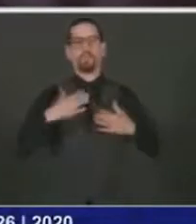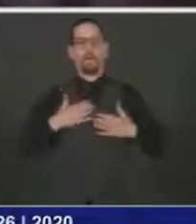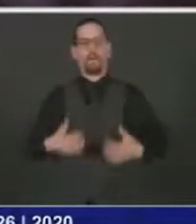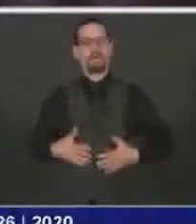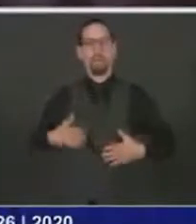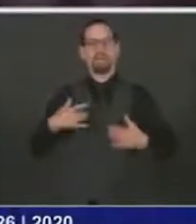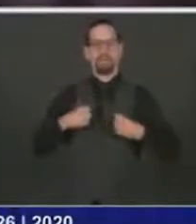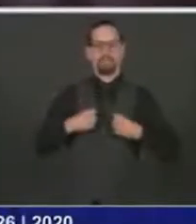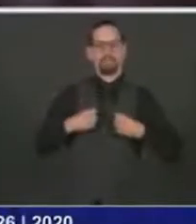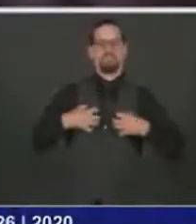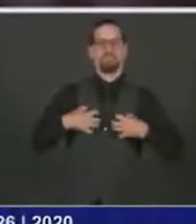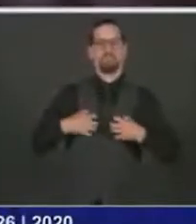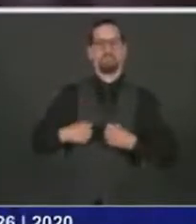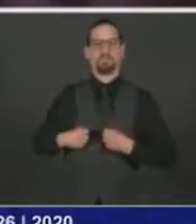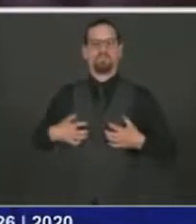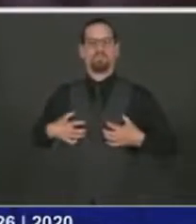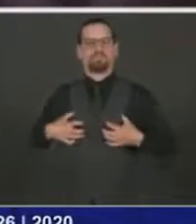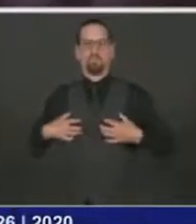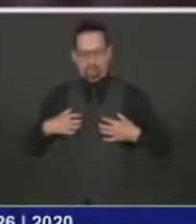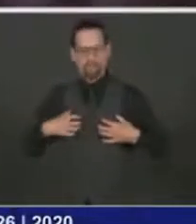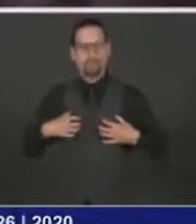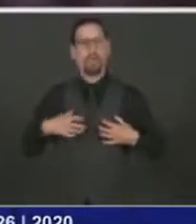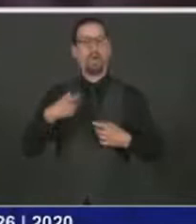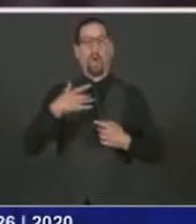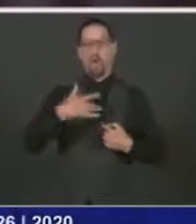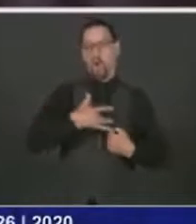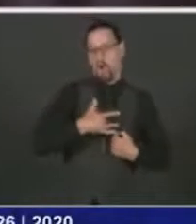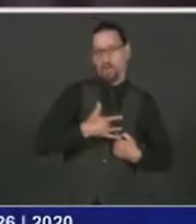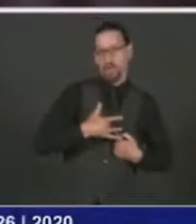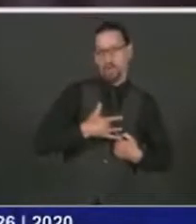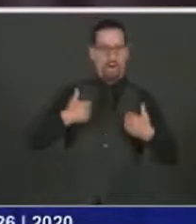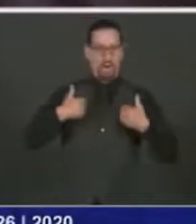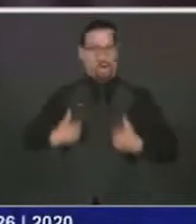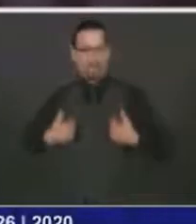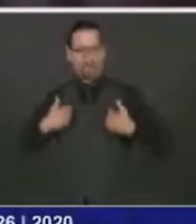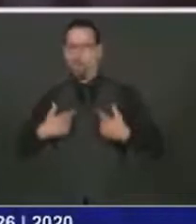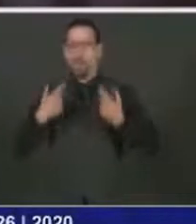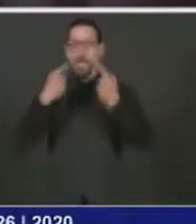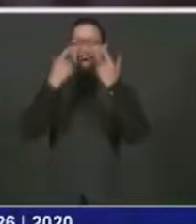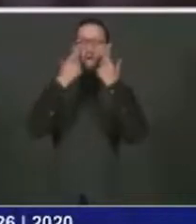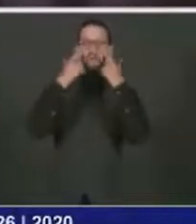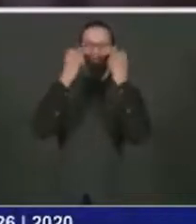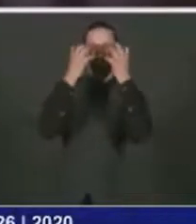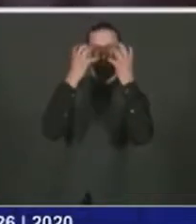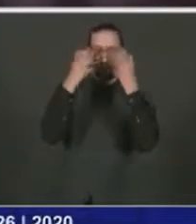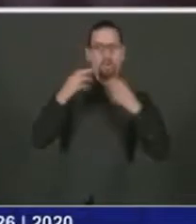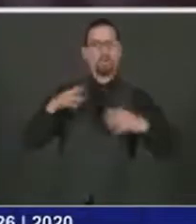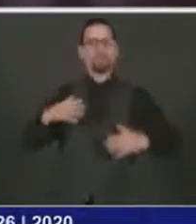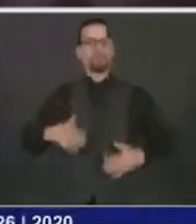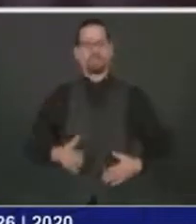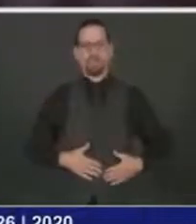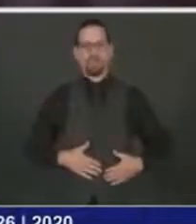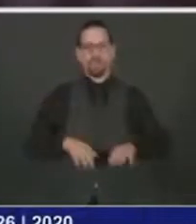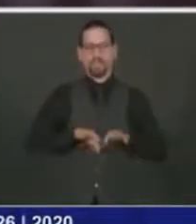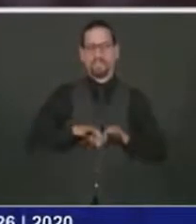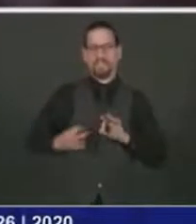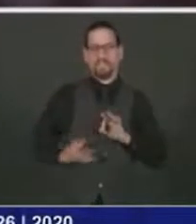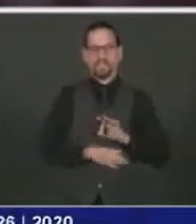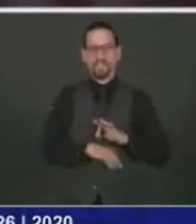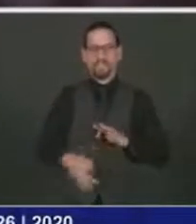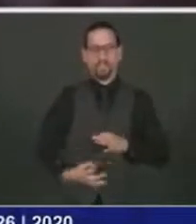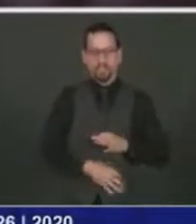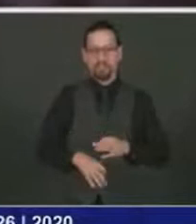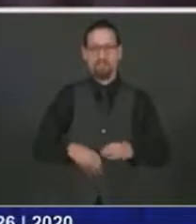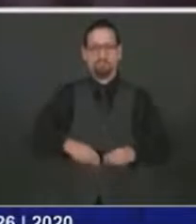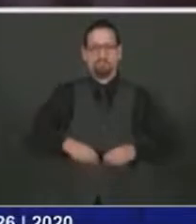inflamed, including the heart, lungs, eyes, and gastrointestinal organs.